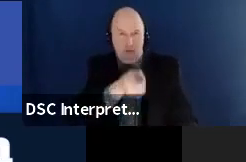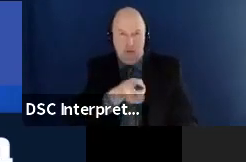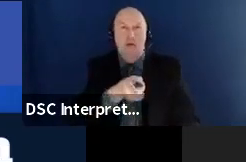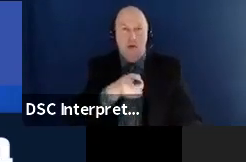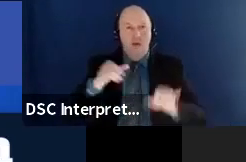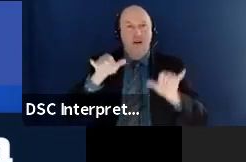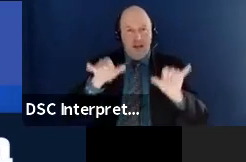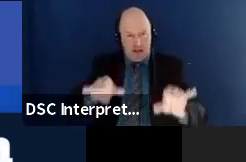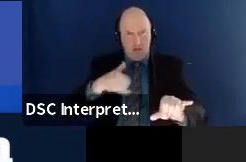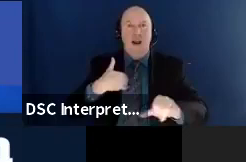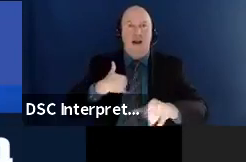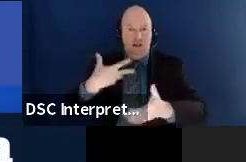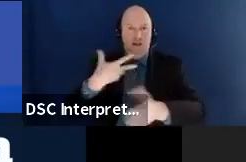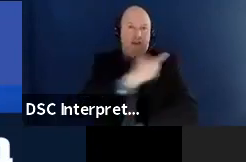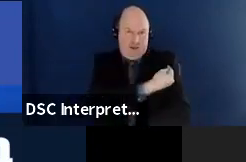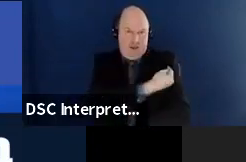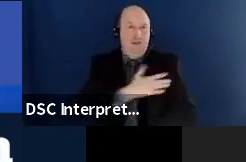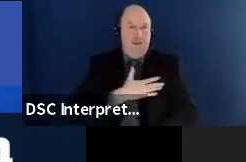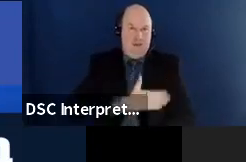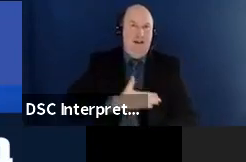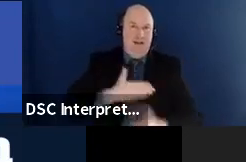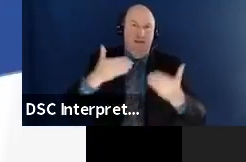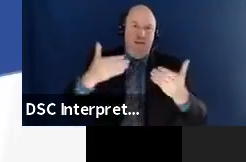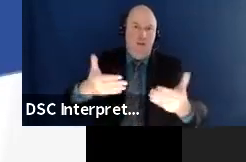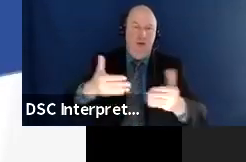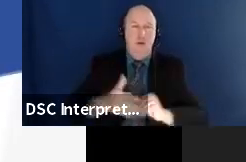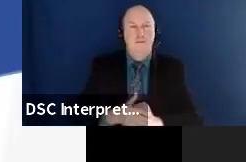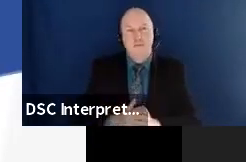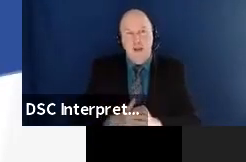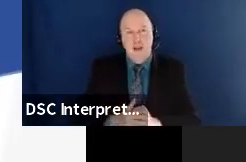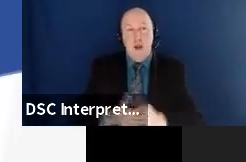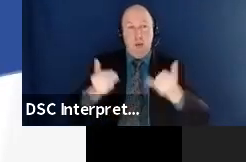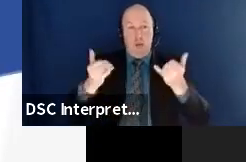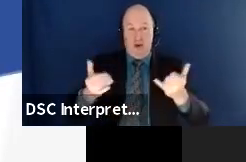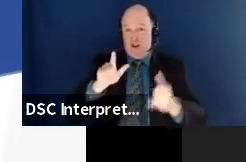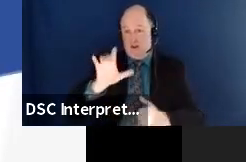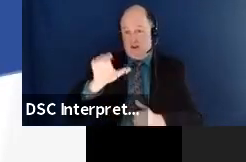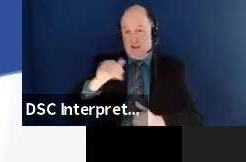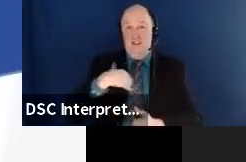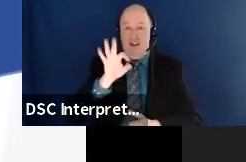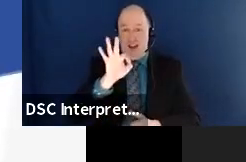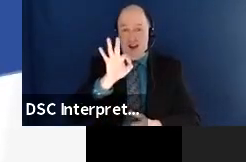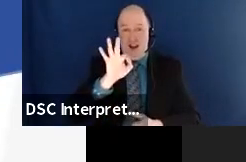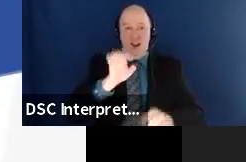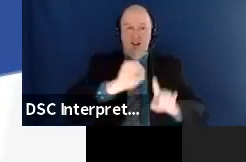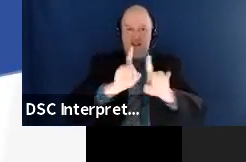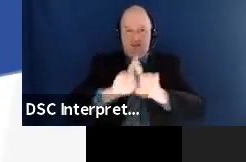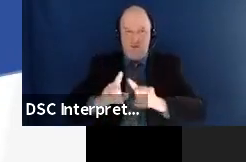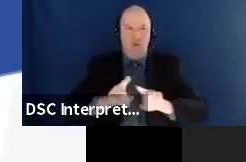vaccines. Lucas County now has 9 providers available to administer COVID vaccines,